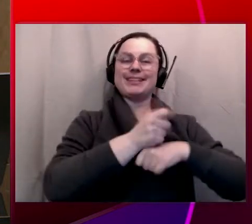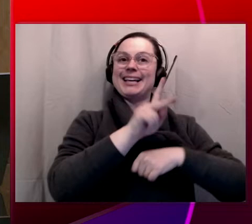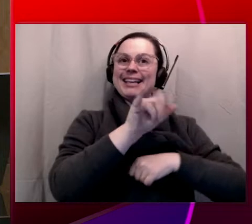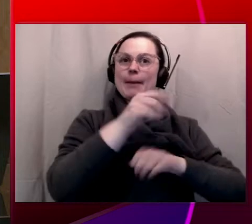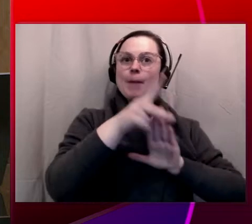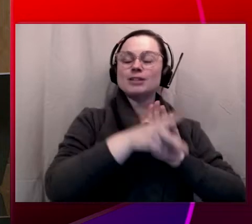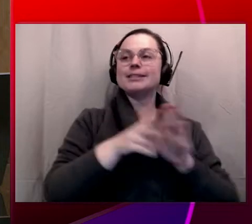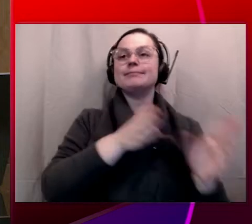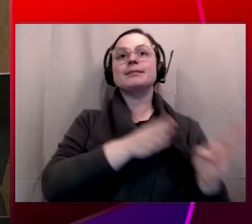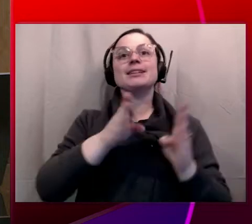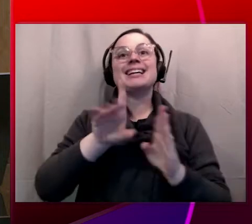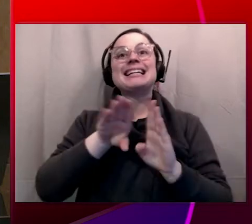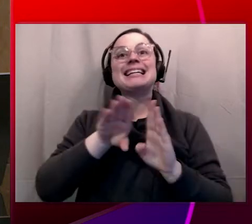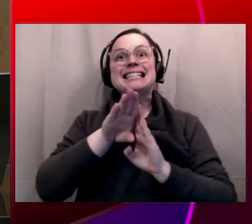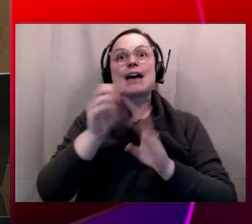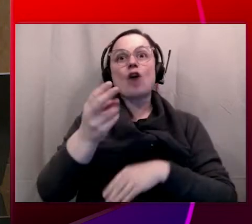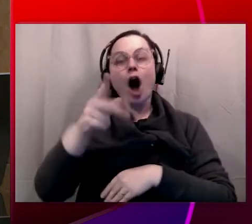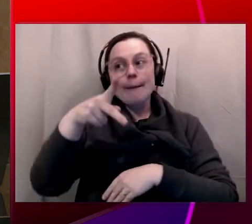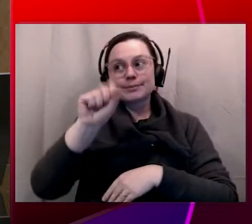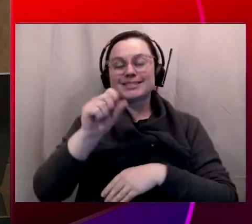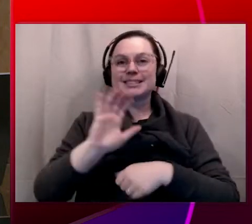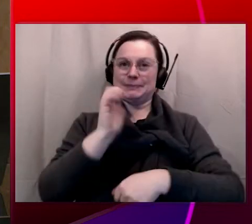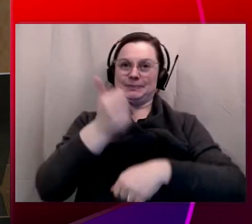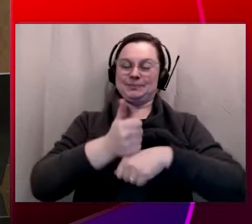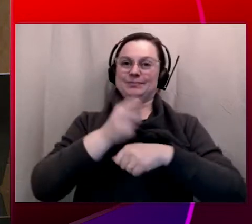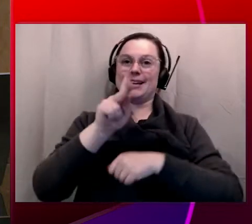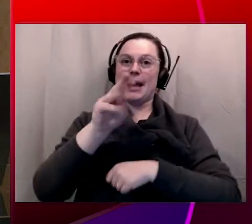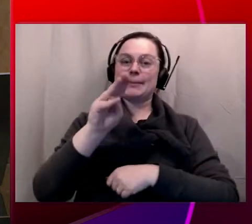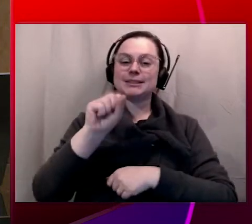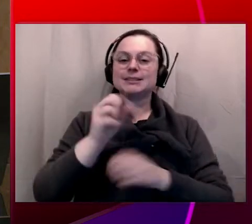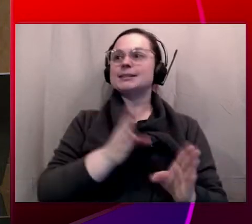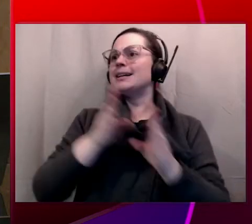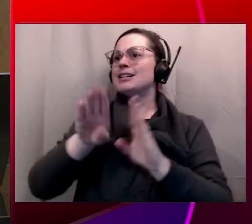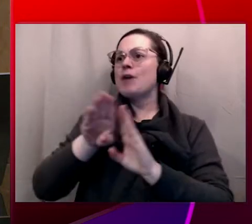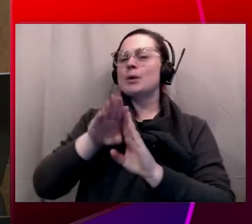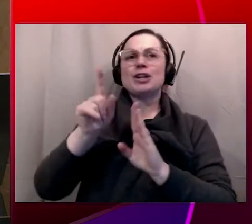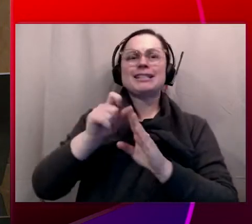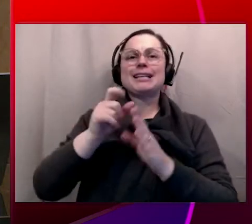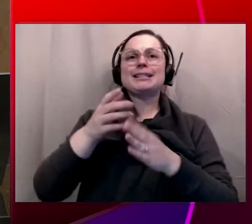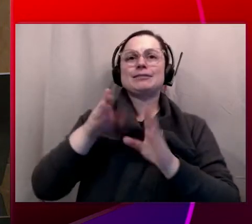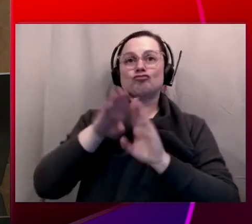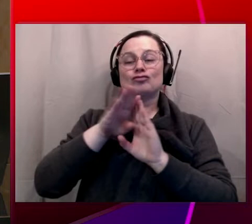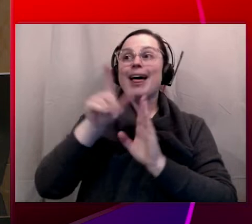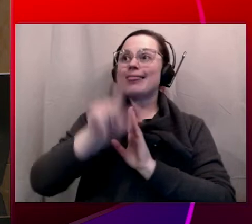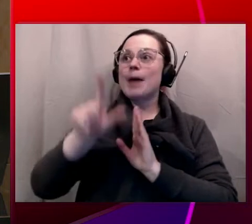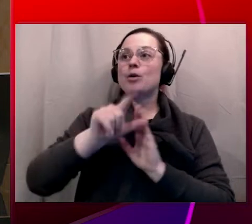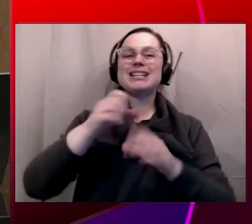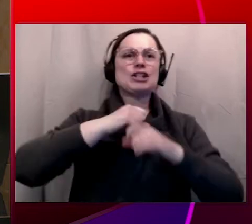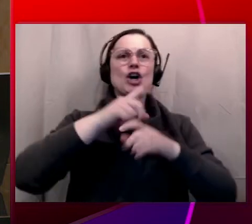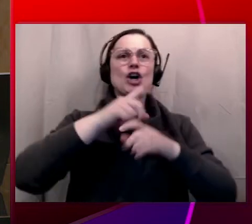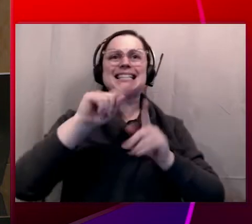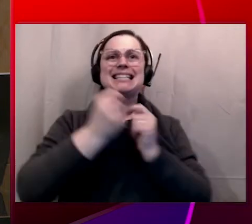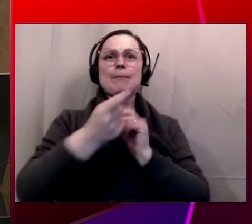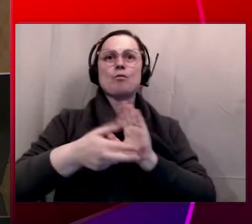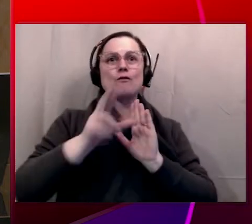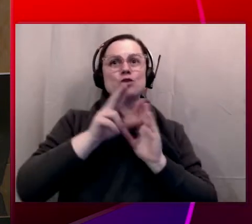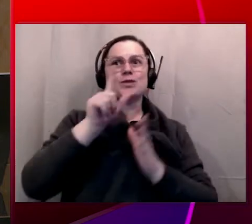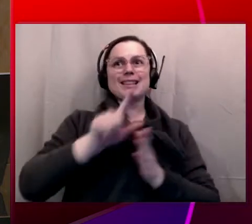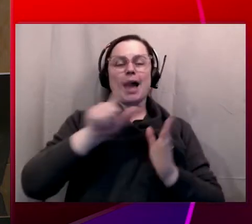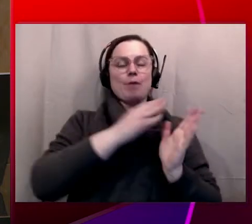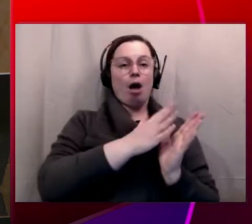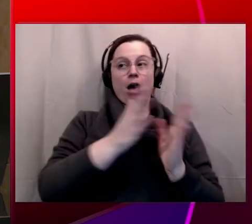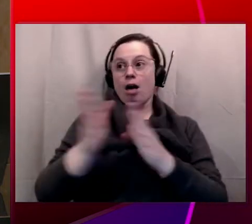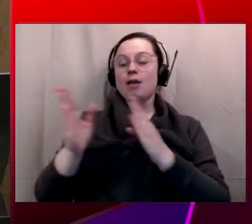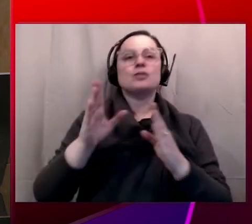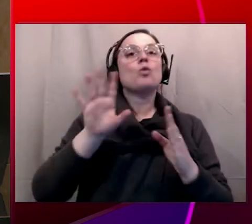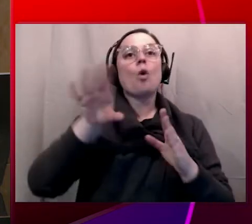actually provision the KMS. And then you need a developer to choose libraries. And you need a security team to review those libraries. And so we're trying to remove all of